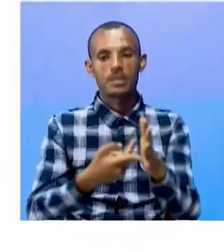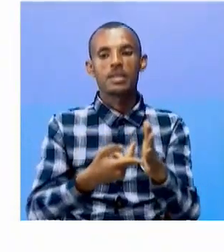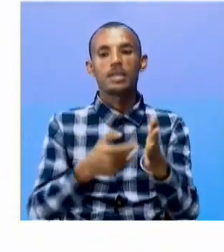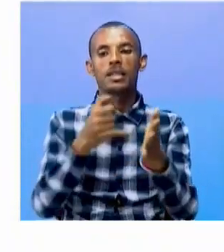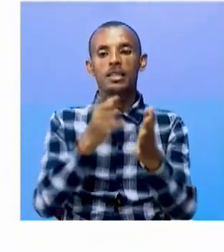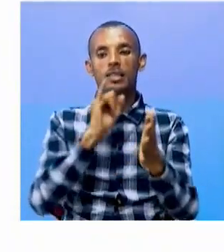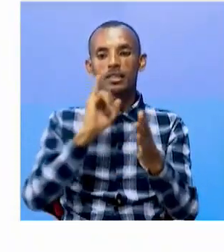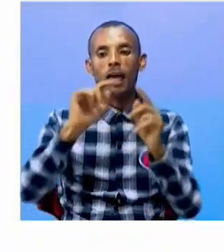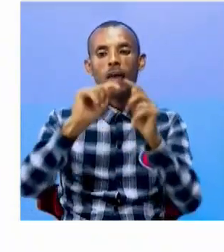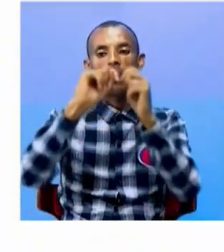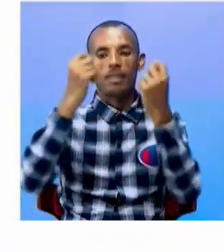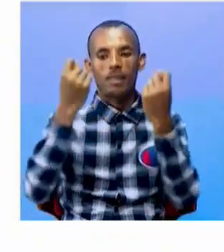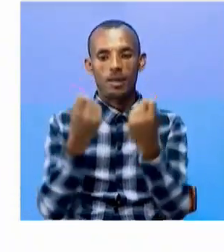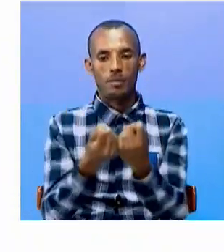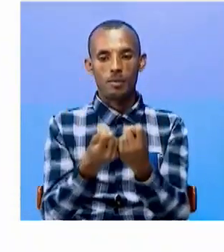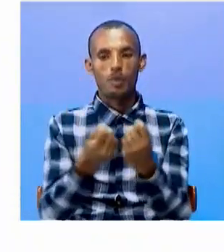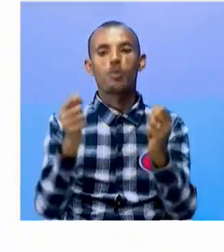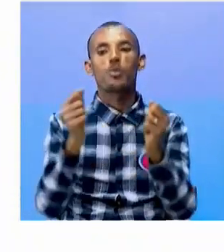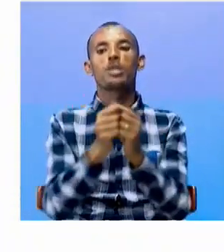of